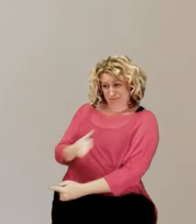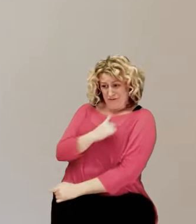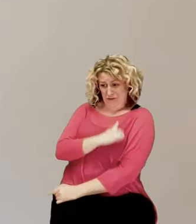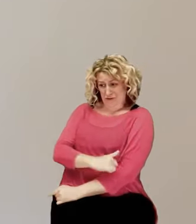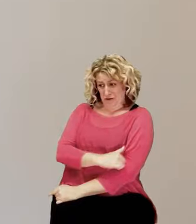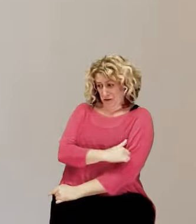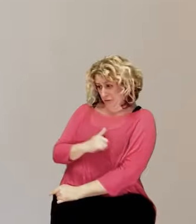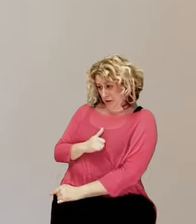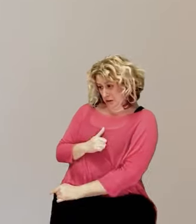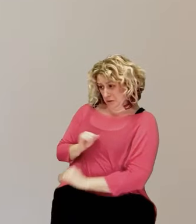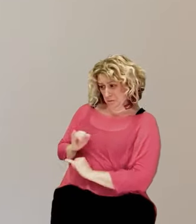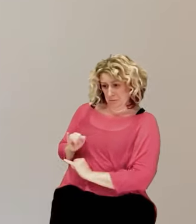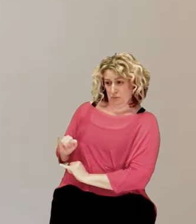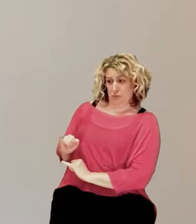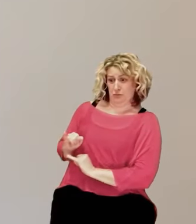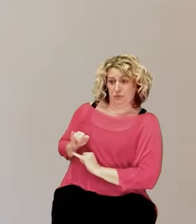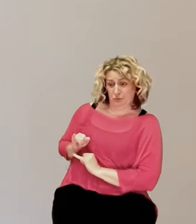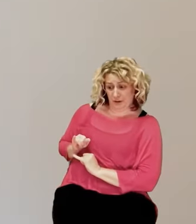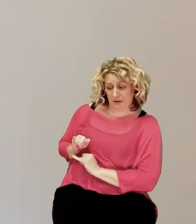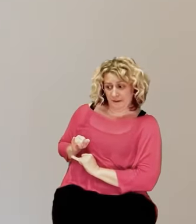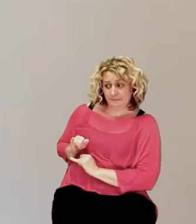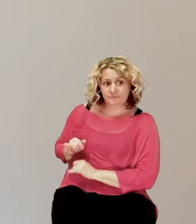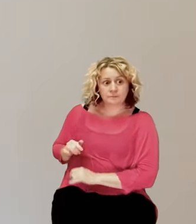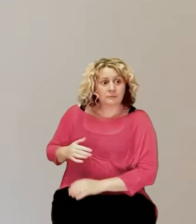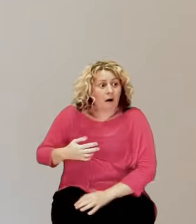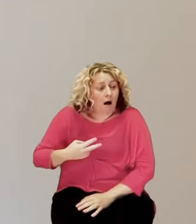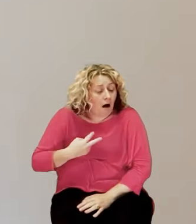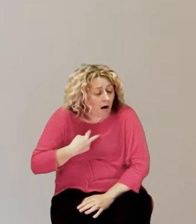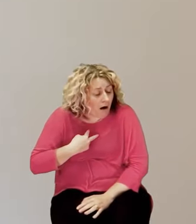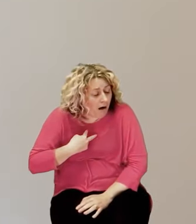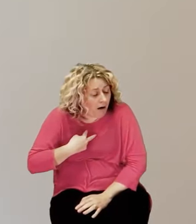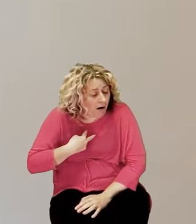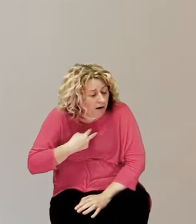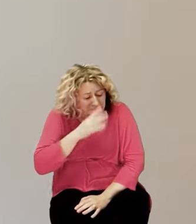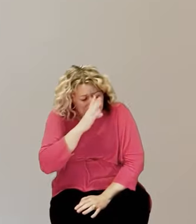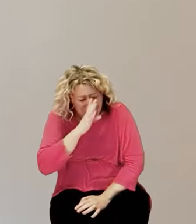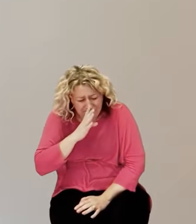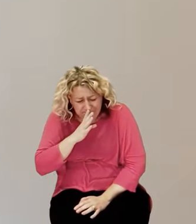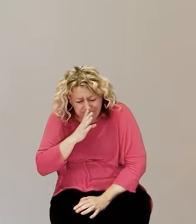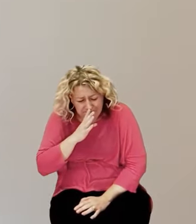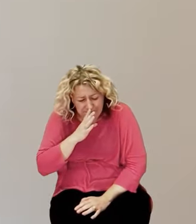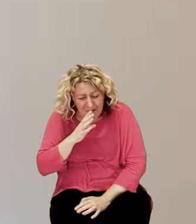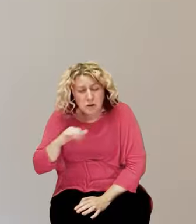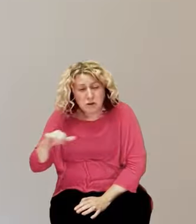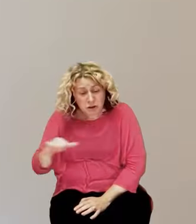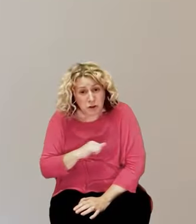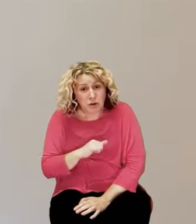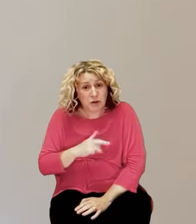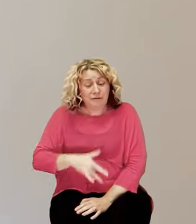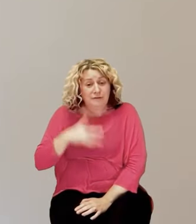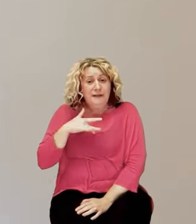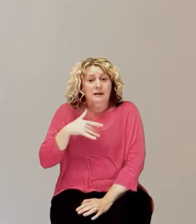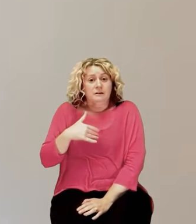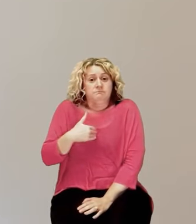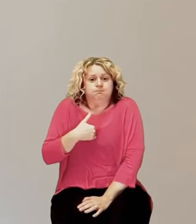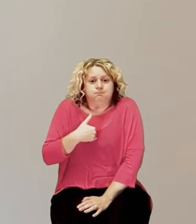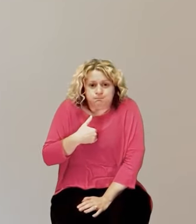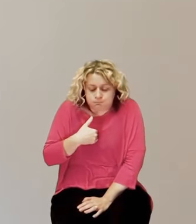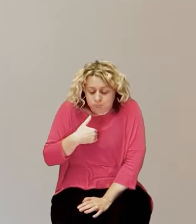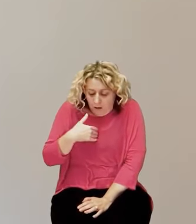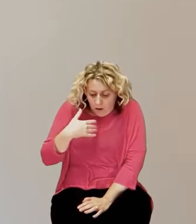was mortified. And here's the thing. He should be mortified according to Titus chapter